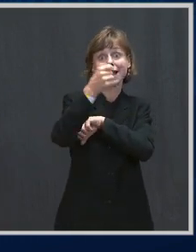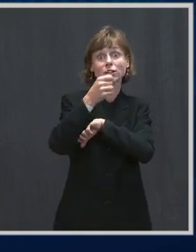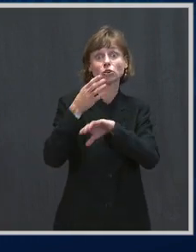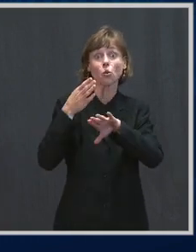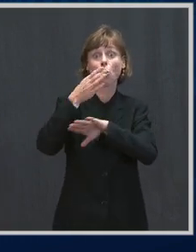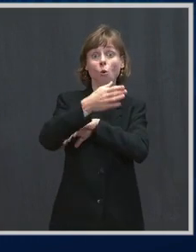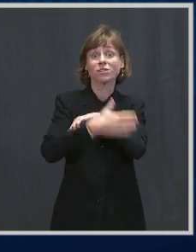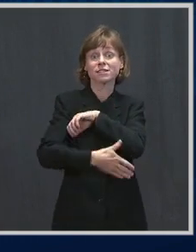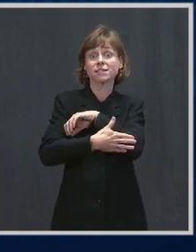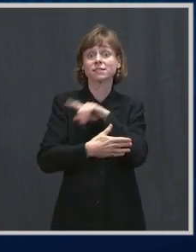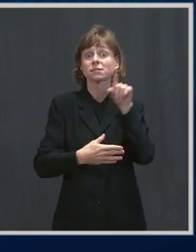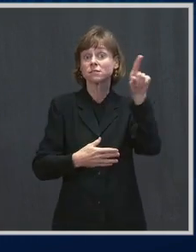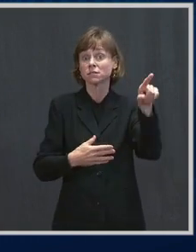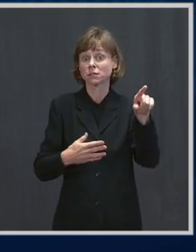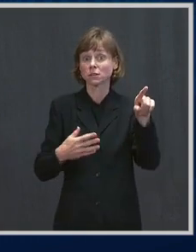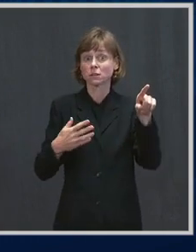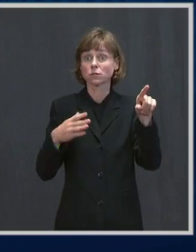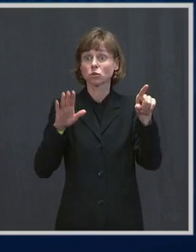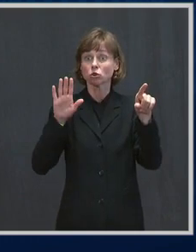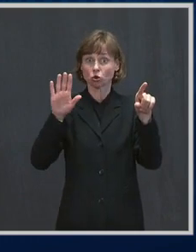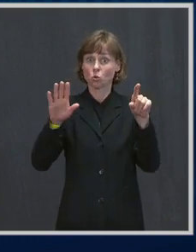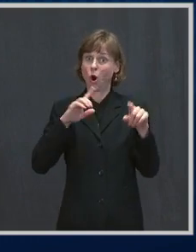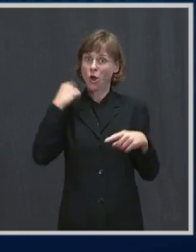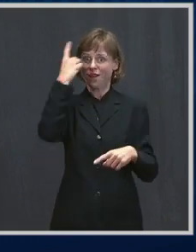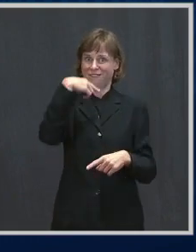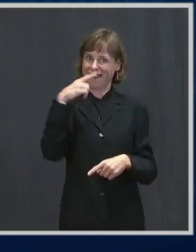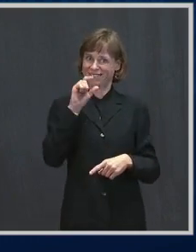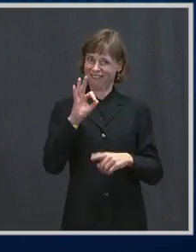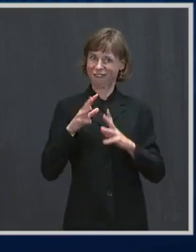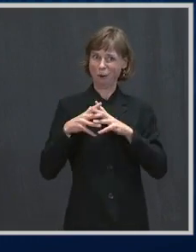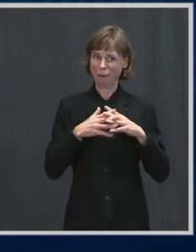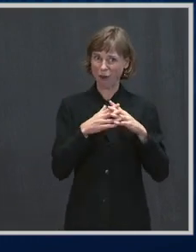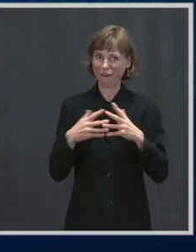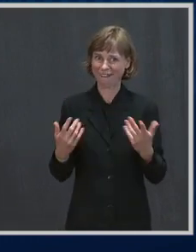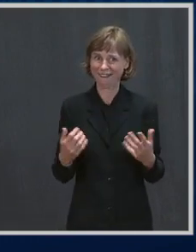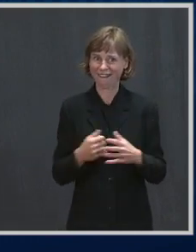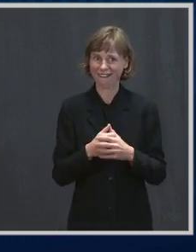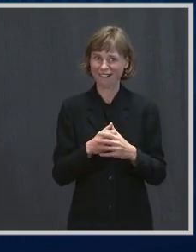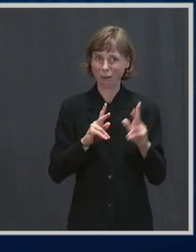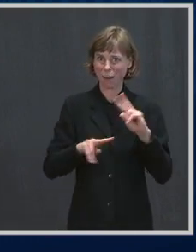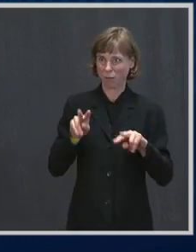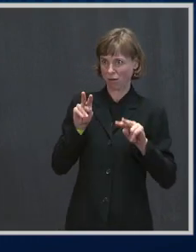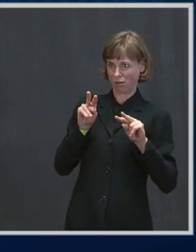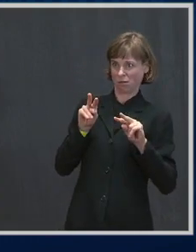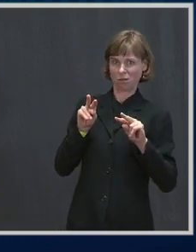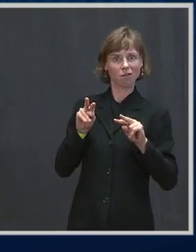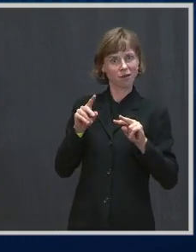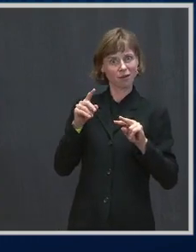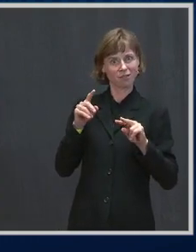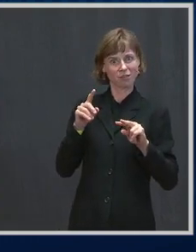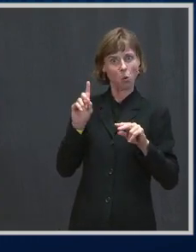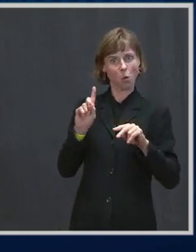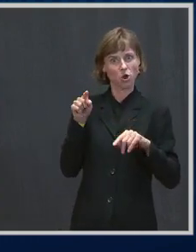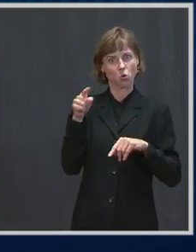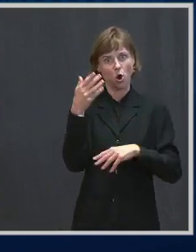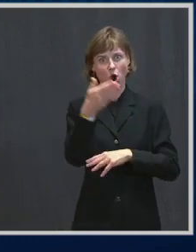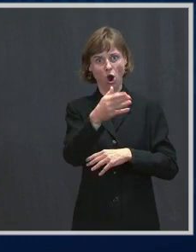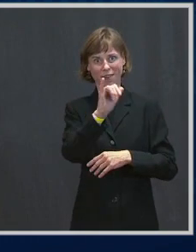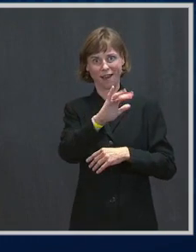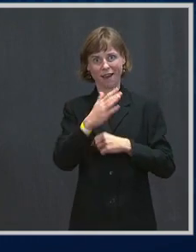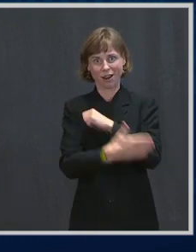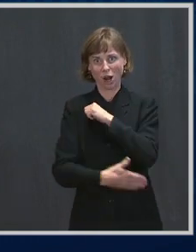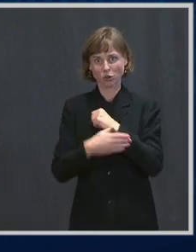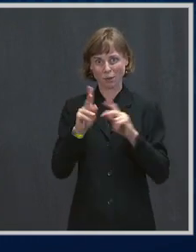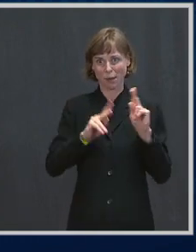overseas and have been stationed overseas, you're America's face. You're what people see in the country you are. They look at you. You are